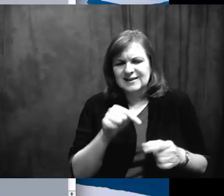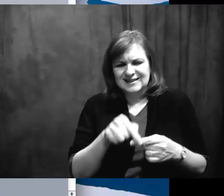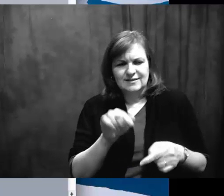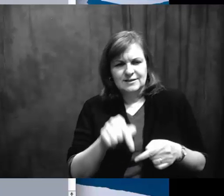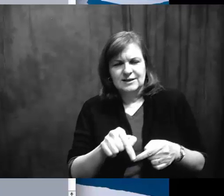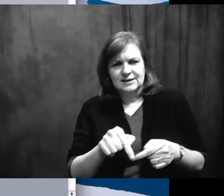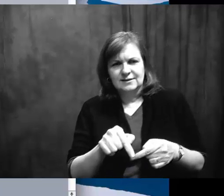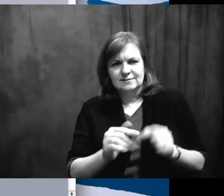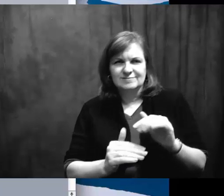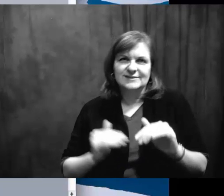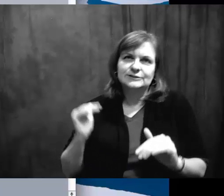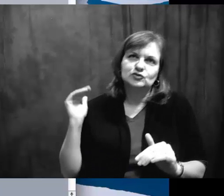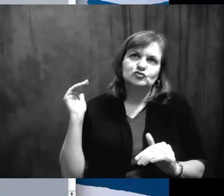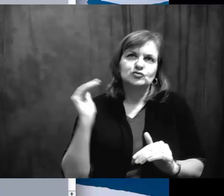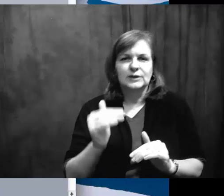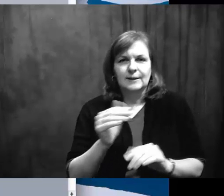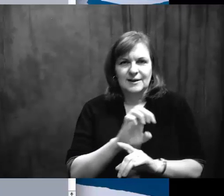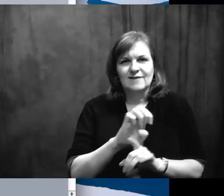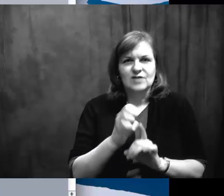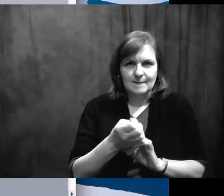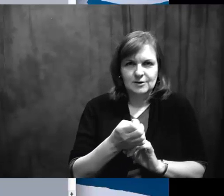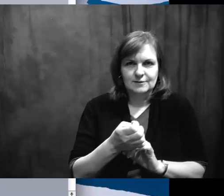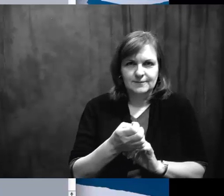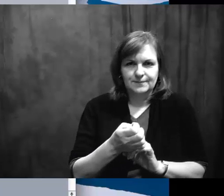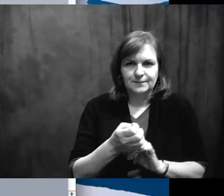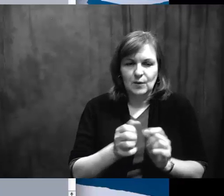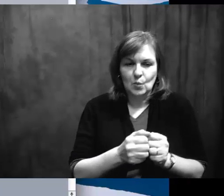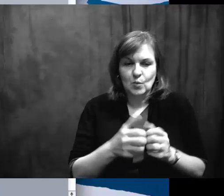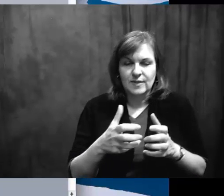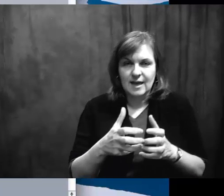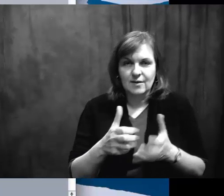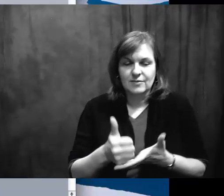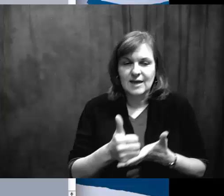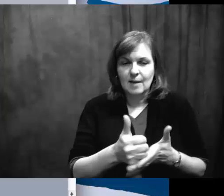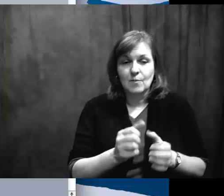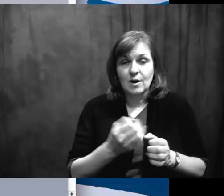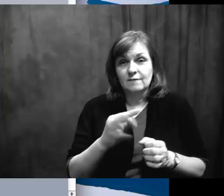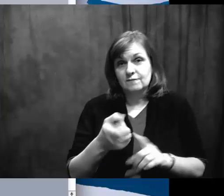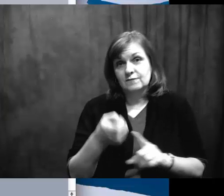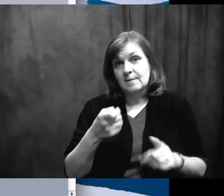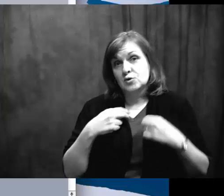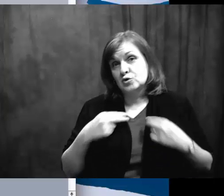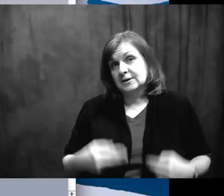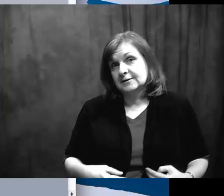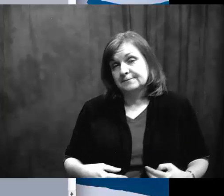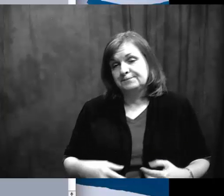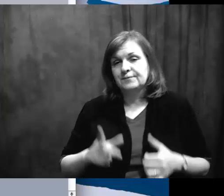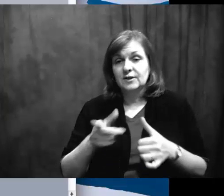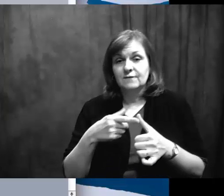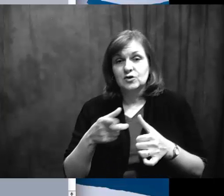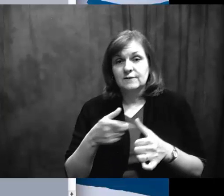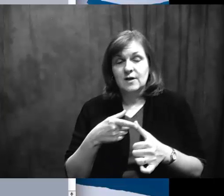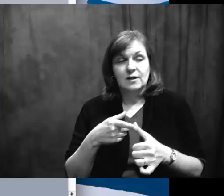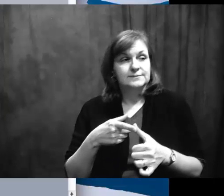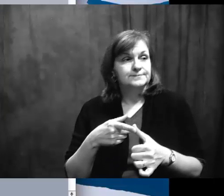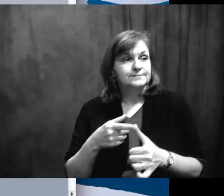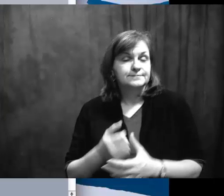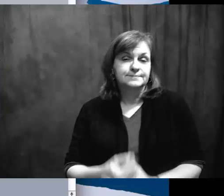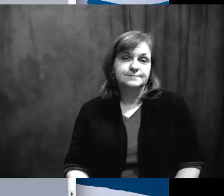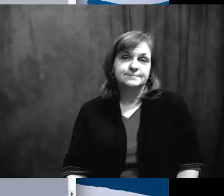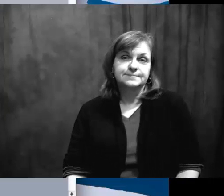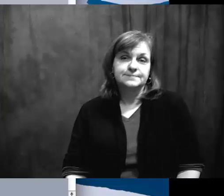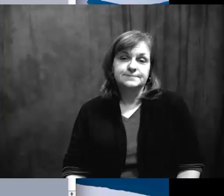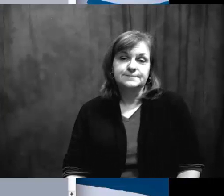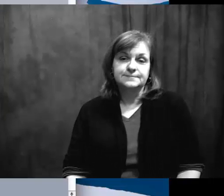well in these extreme environments, so to speak, without the aid of humans. So first